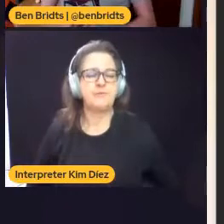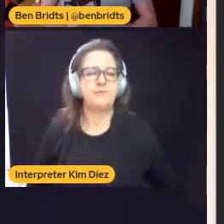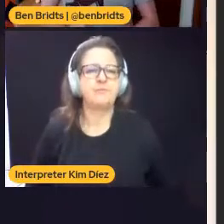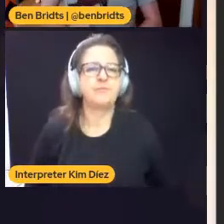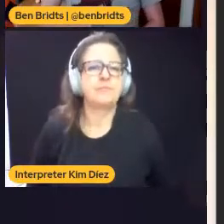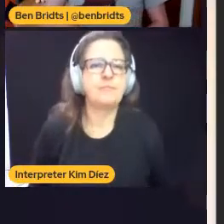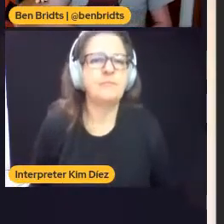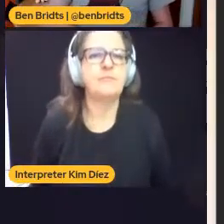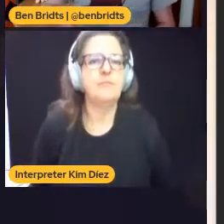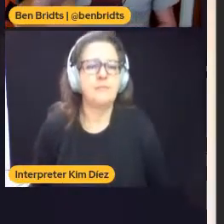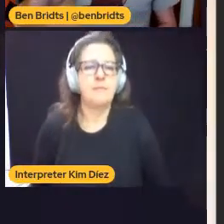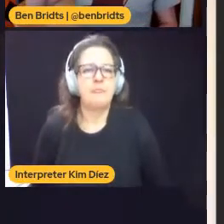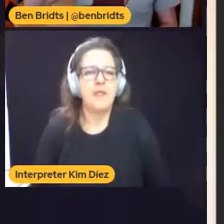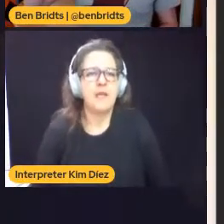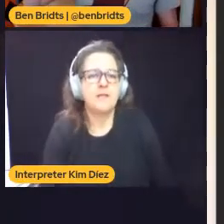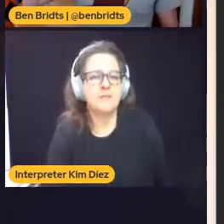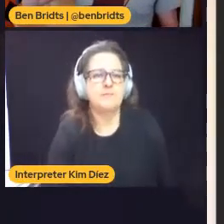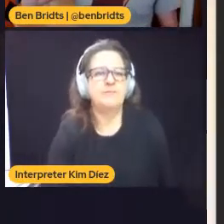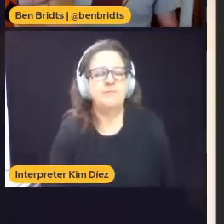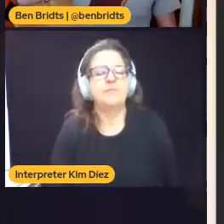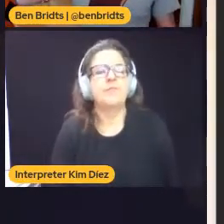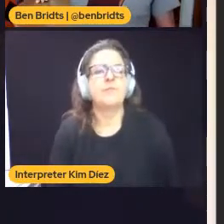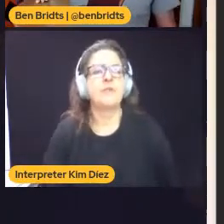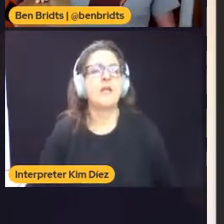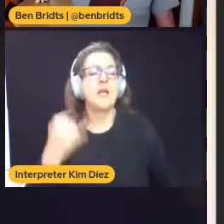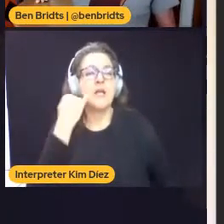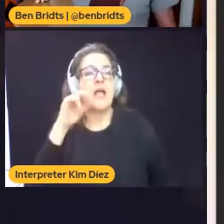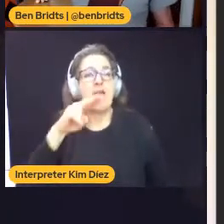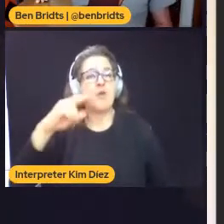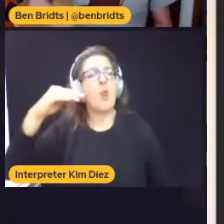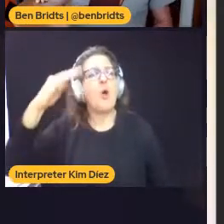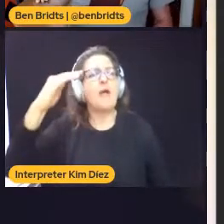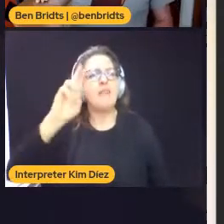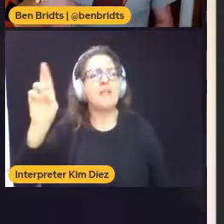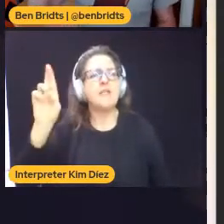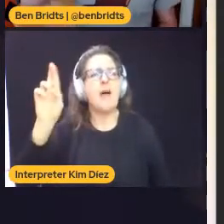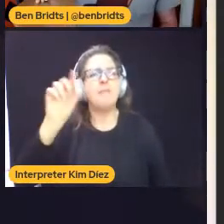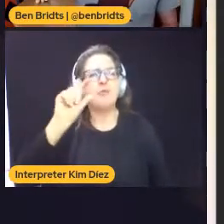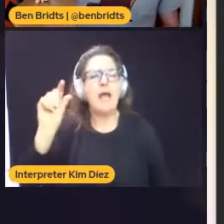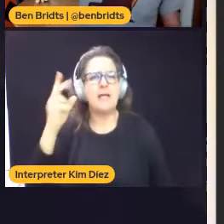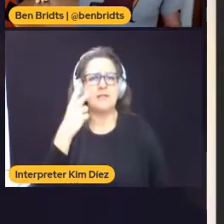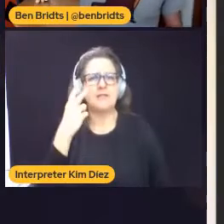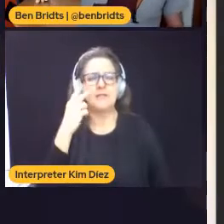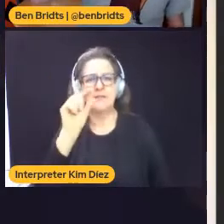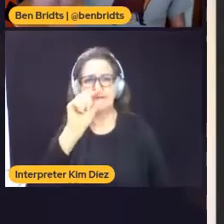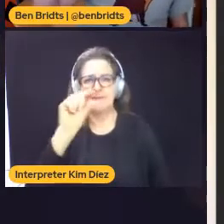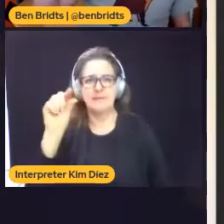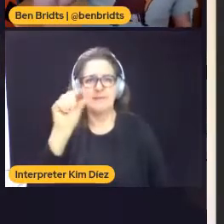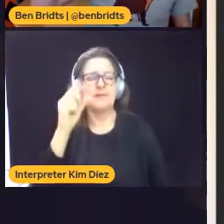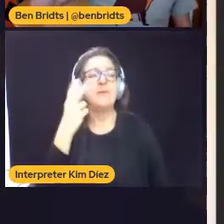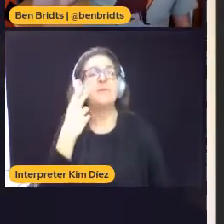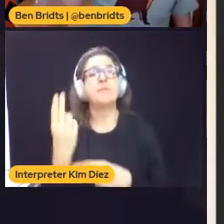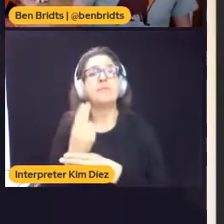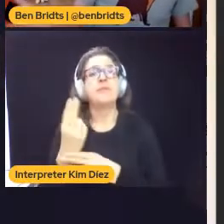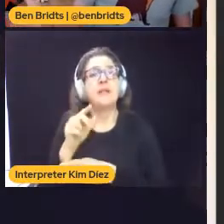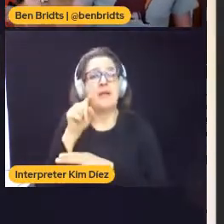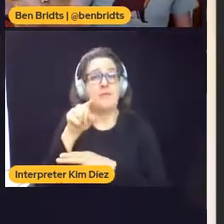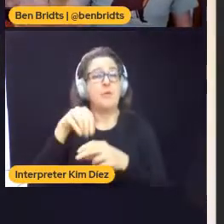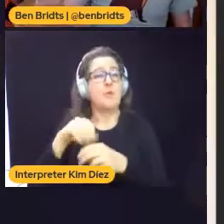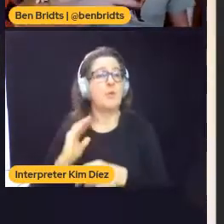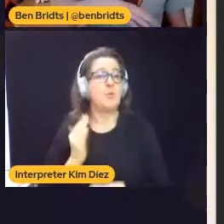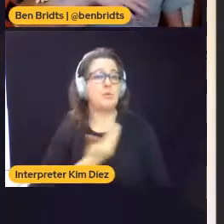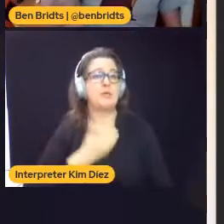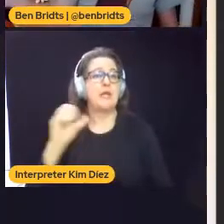like. And if you look at the top right here, you see that if we use that in our